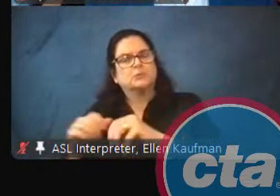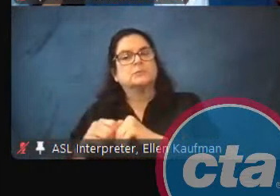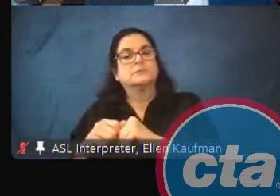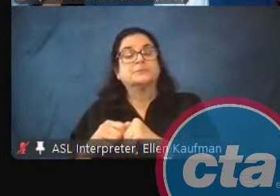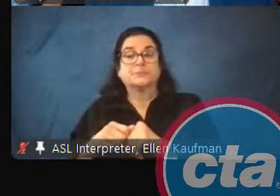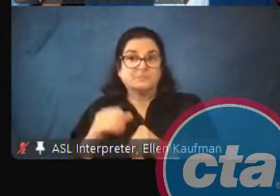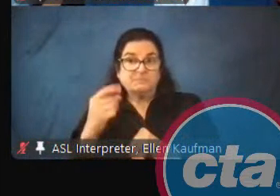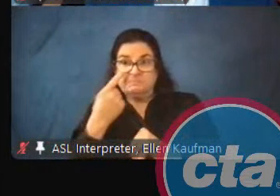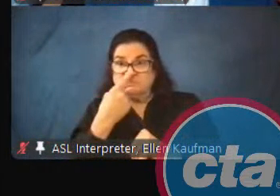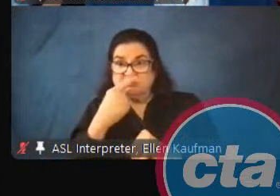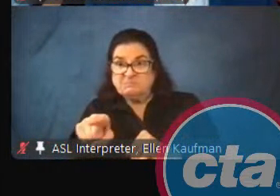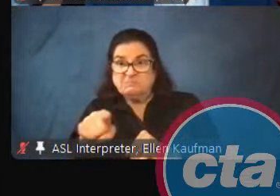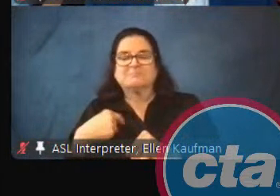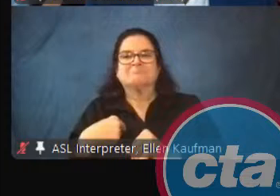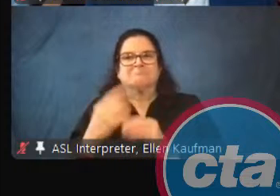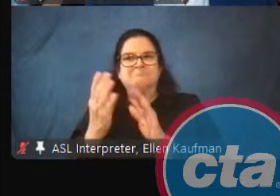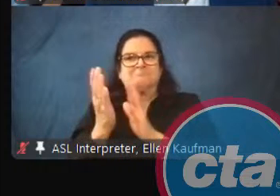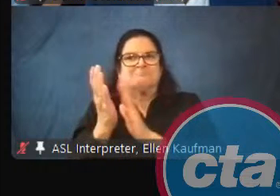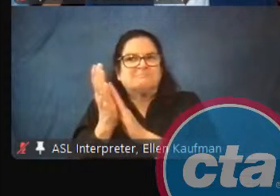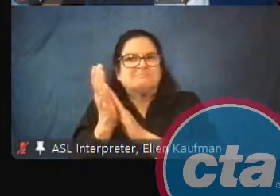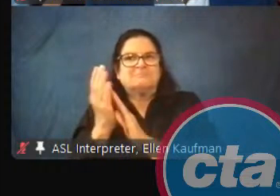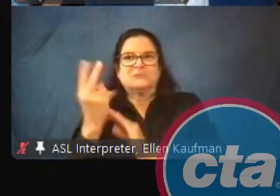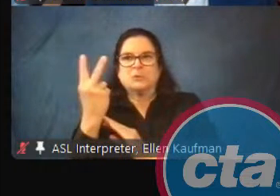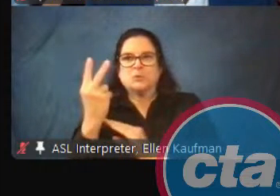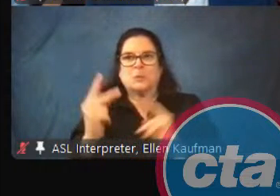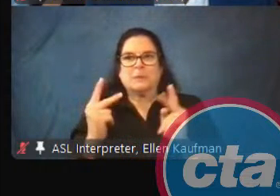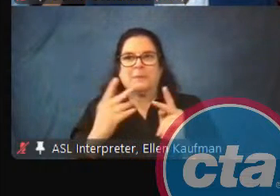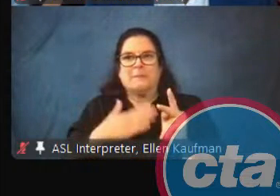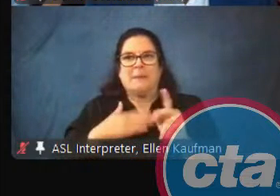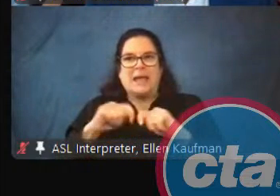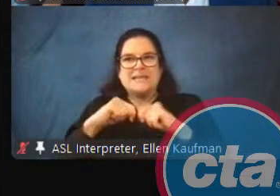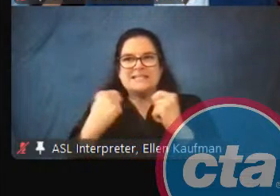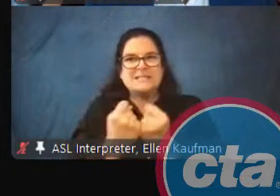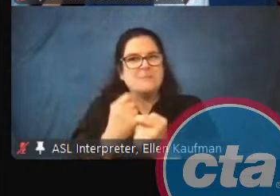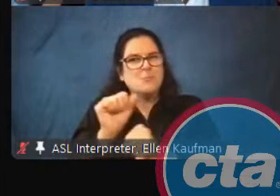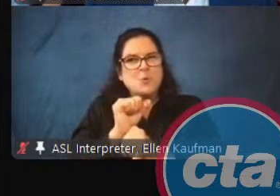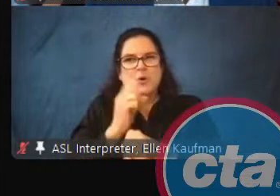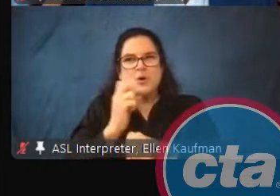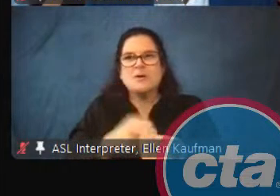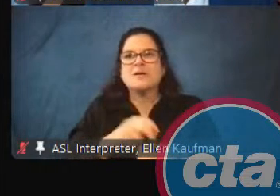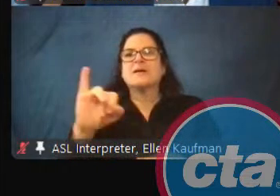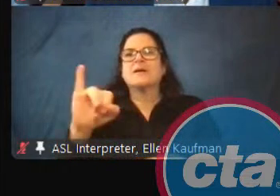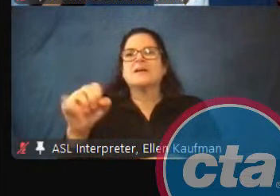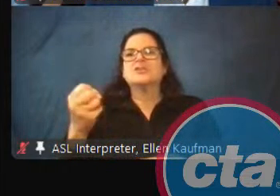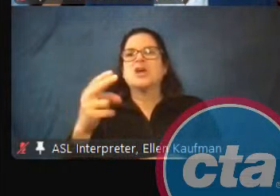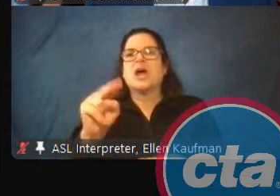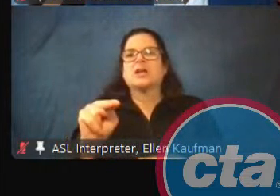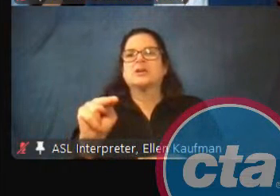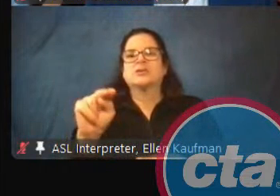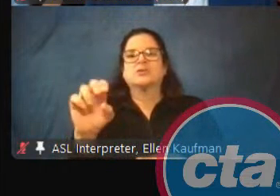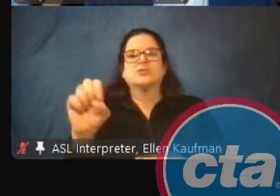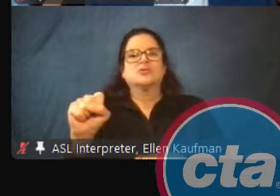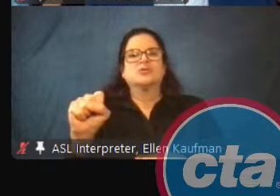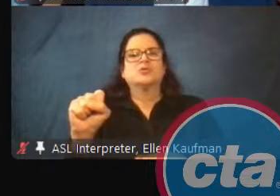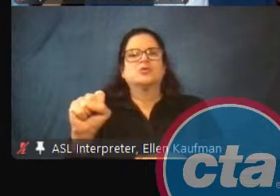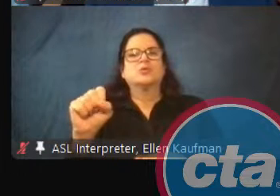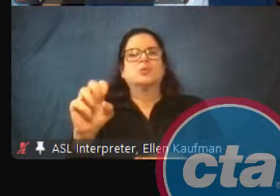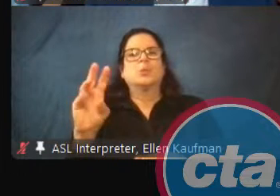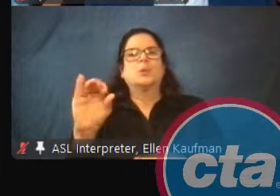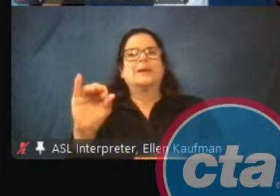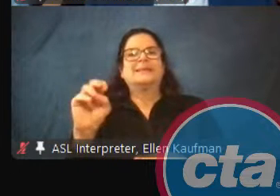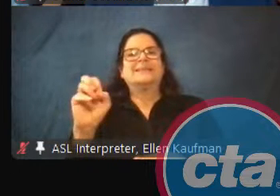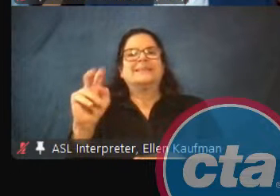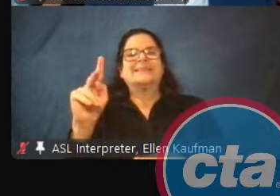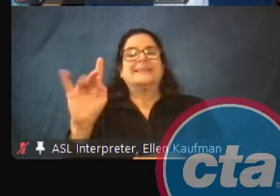a quick shout out to two individuals on my team who have worked very hard on this. John Sherwinski, who's the director of service planning